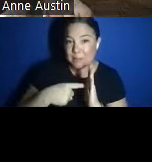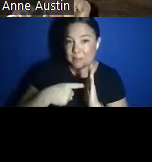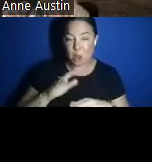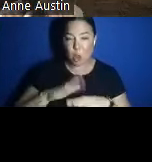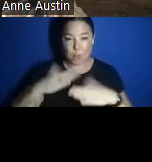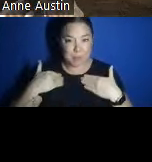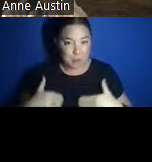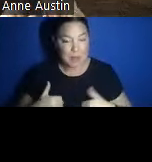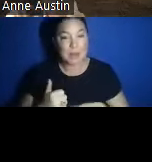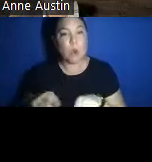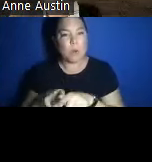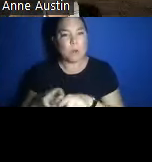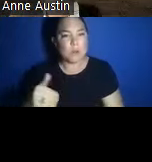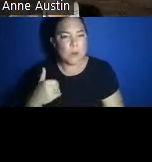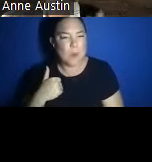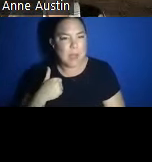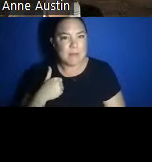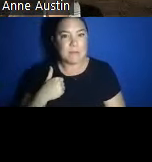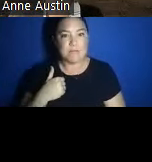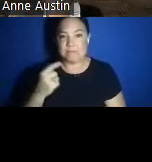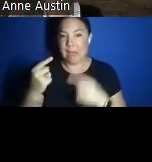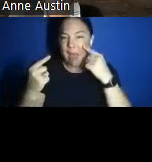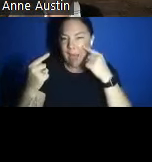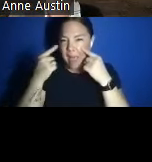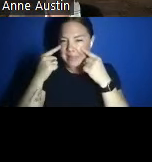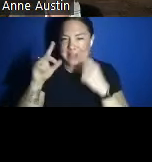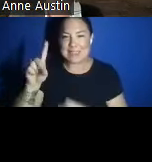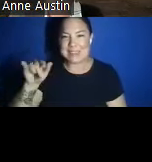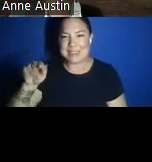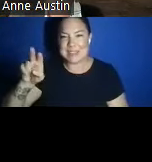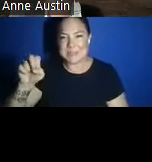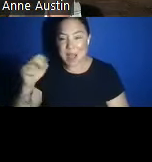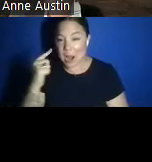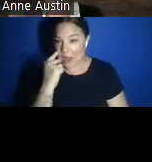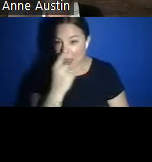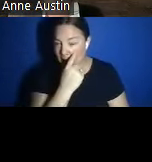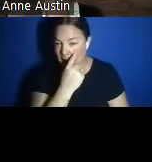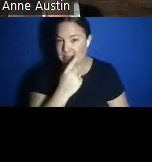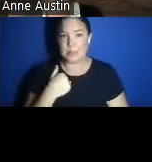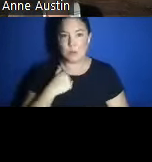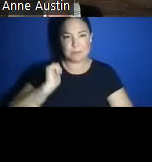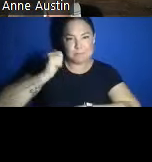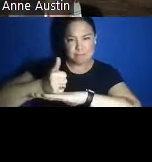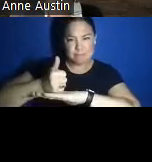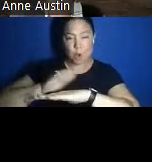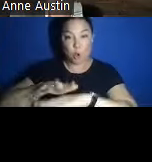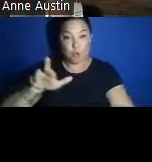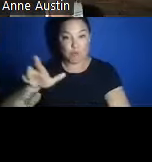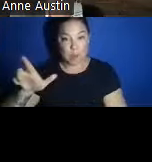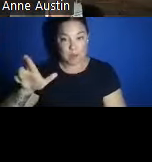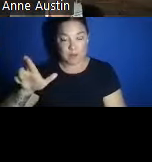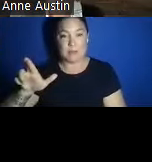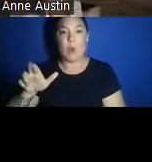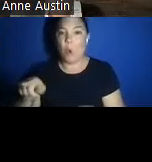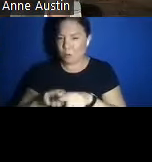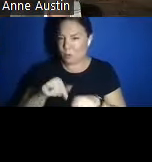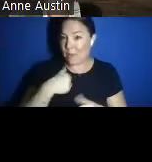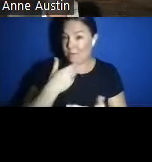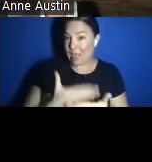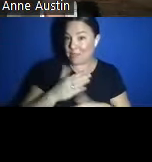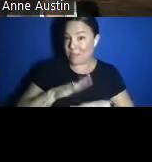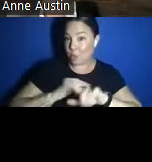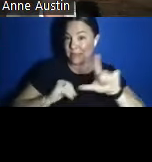And then we have wajid eyes, these divine eyes that we've reconstructed on the right and found evidence for on the left,